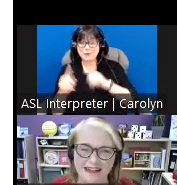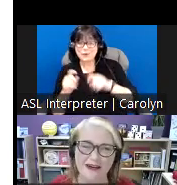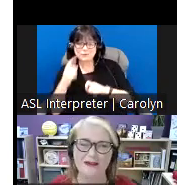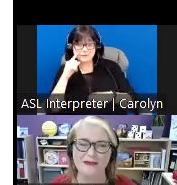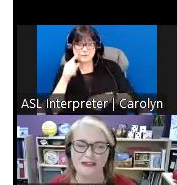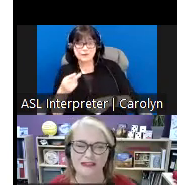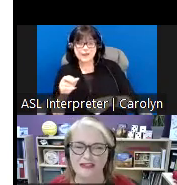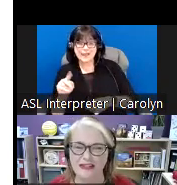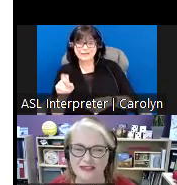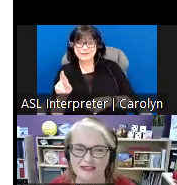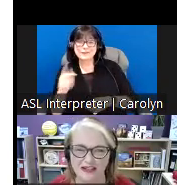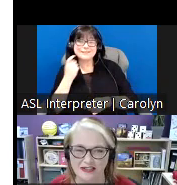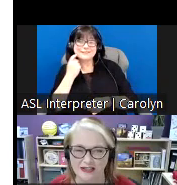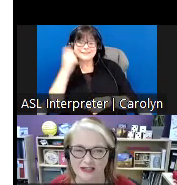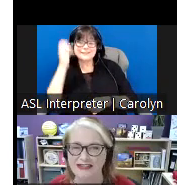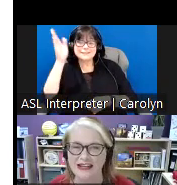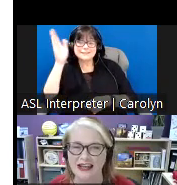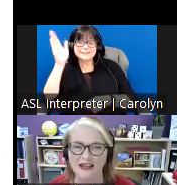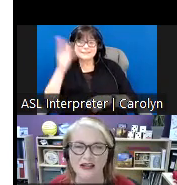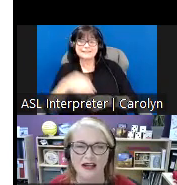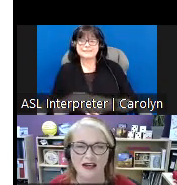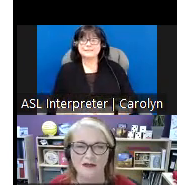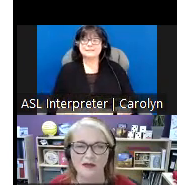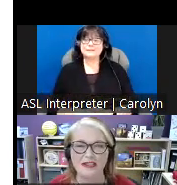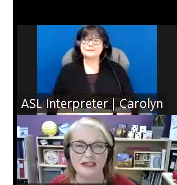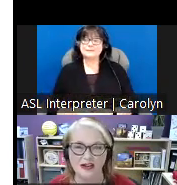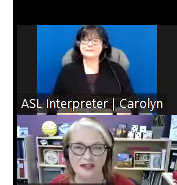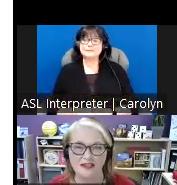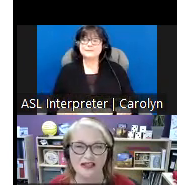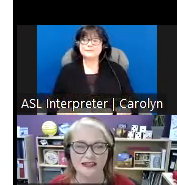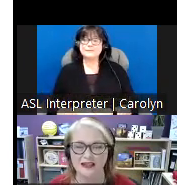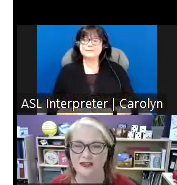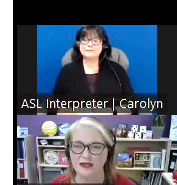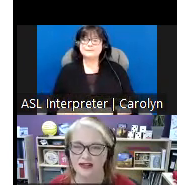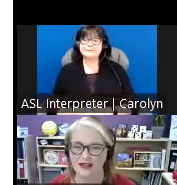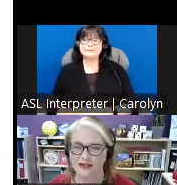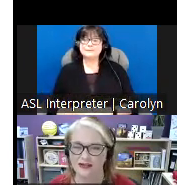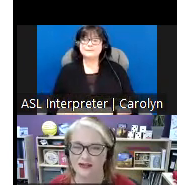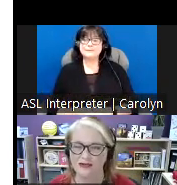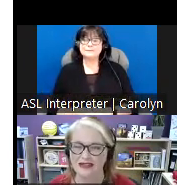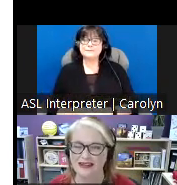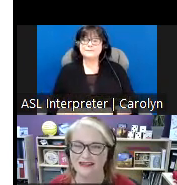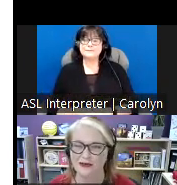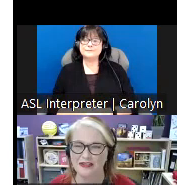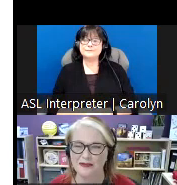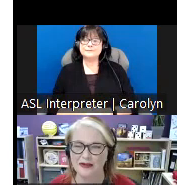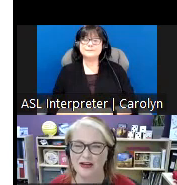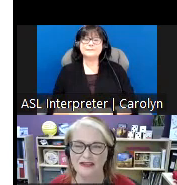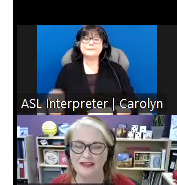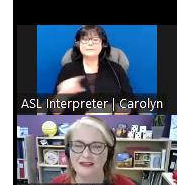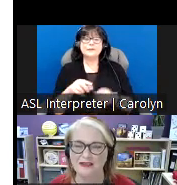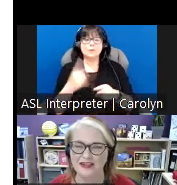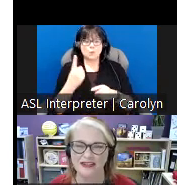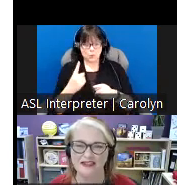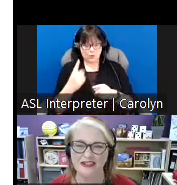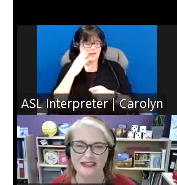chat about what she's shared with us today that we didn't already address, because I know that I heard there was a question about cost,